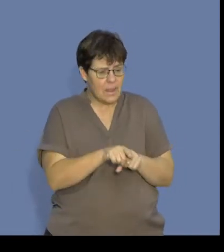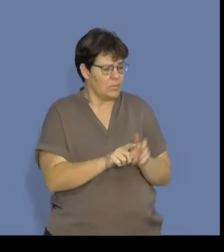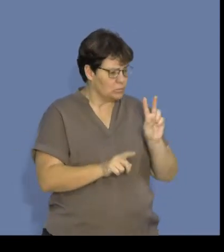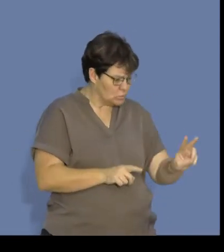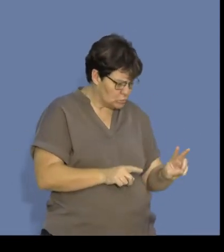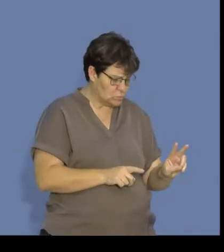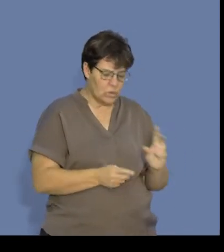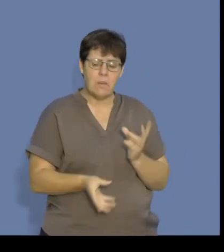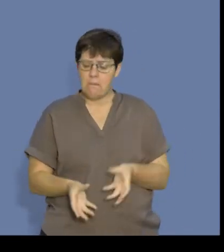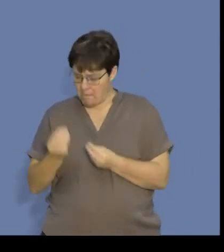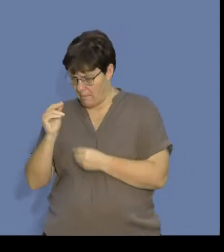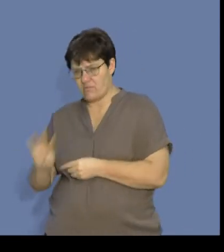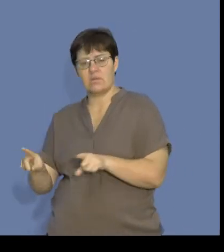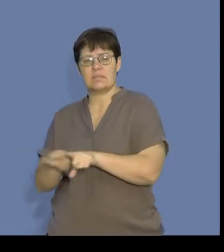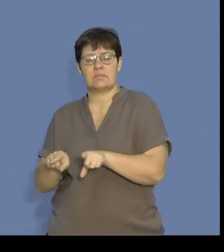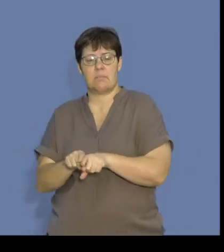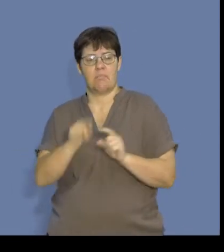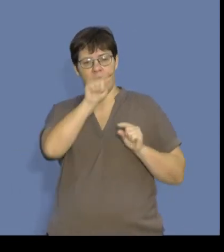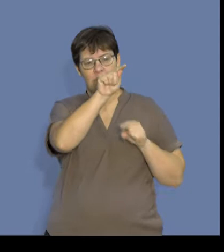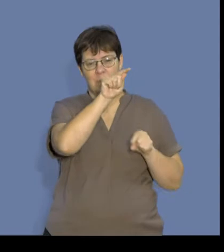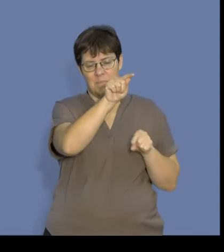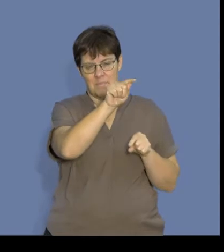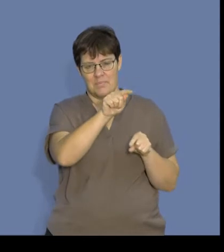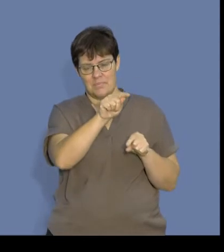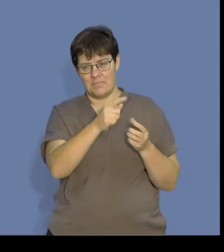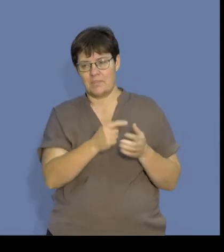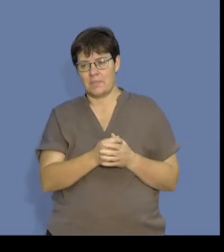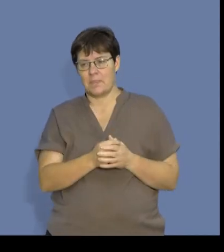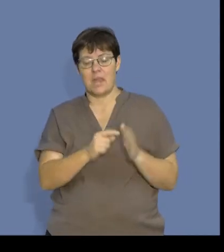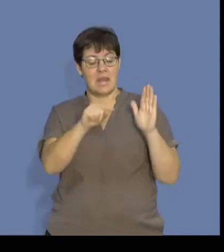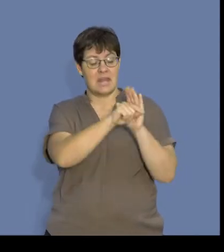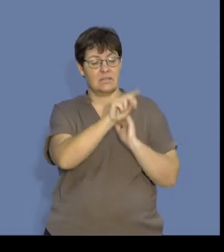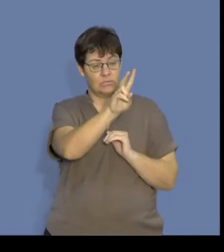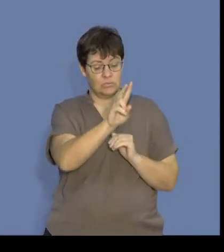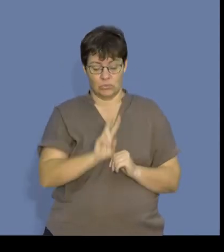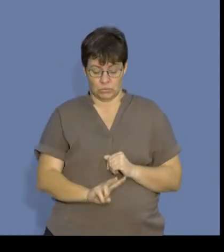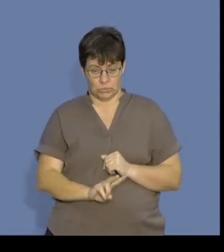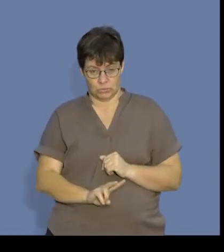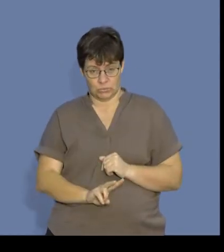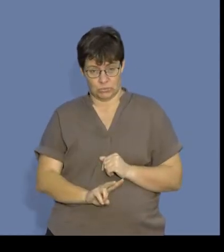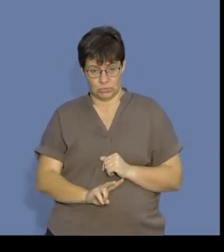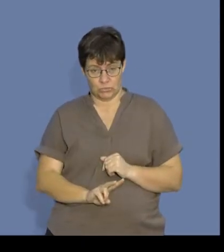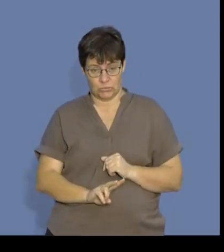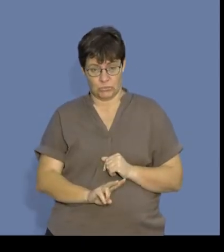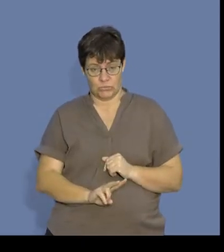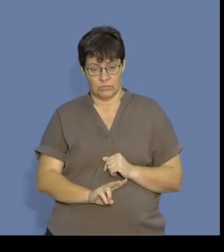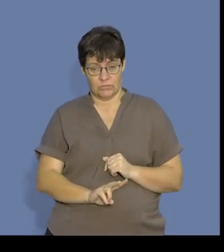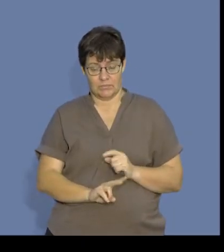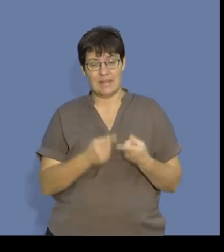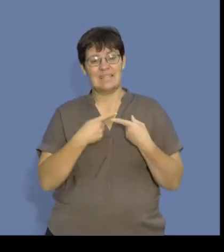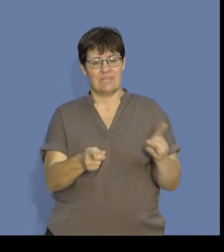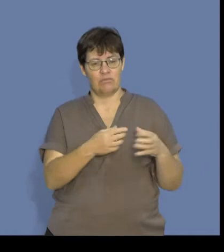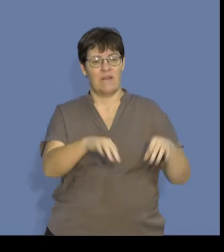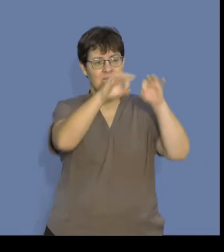2 also gives me 4. But if you look at it, the -2 and the 2 are two